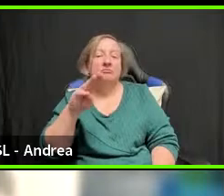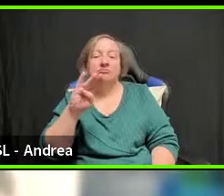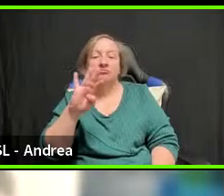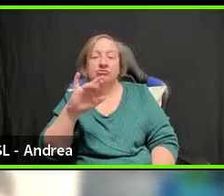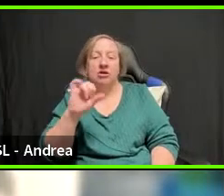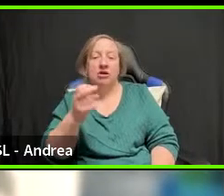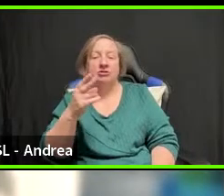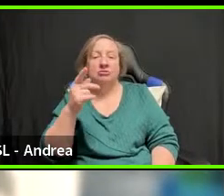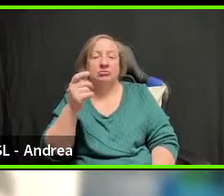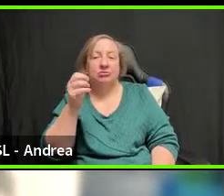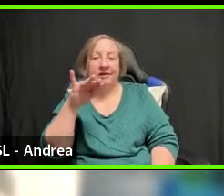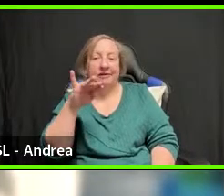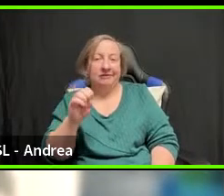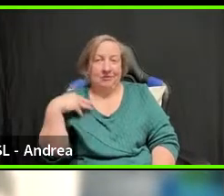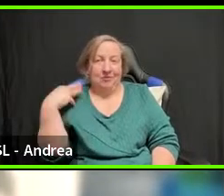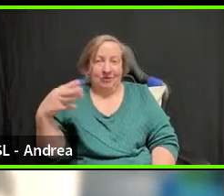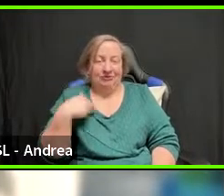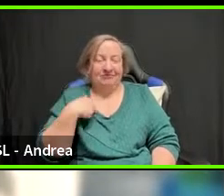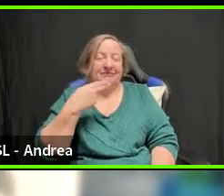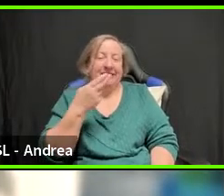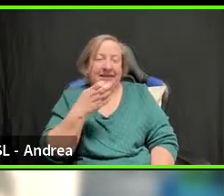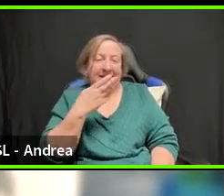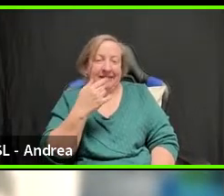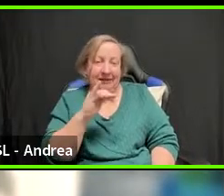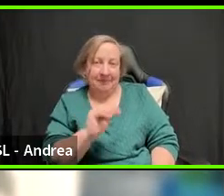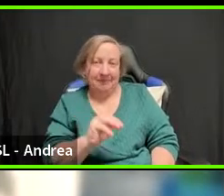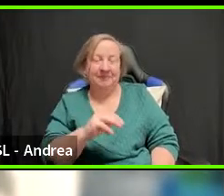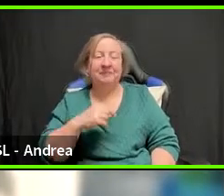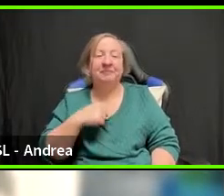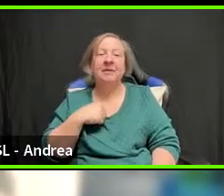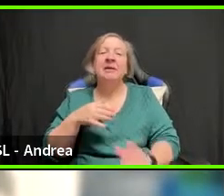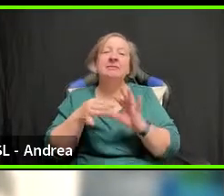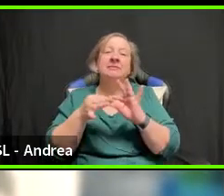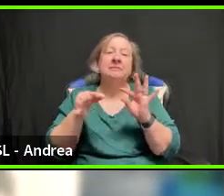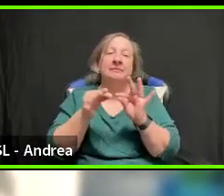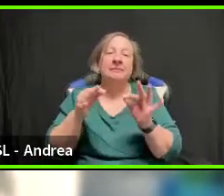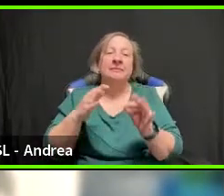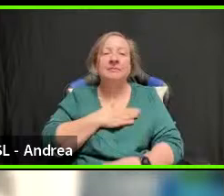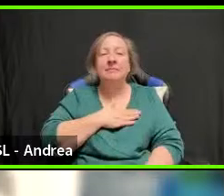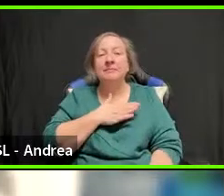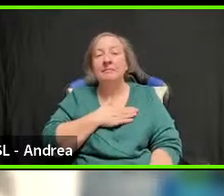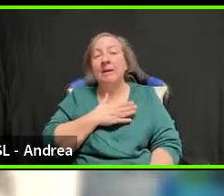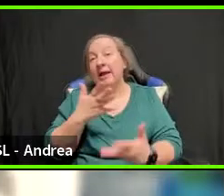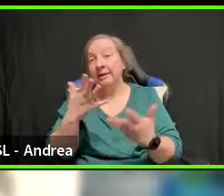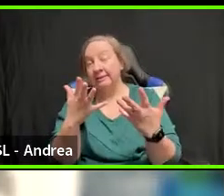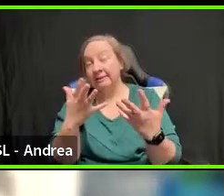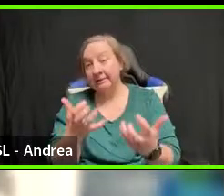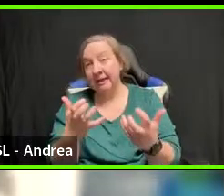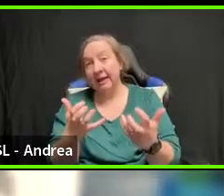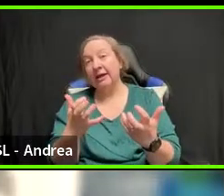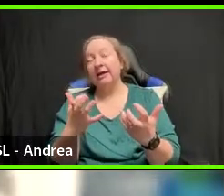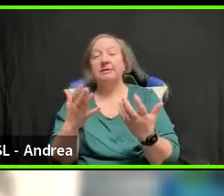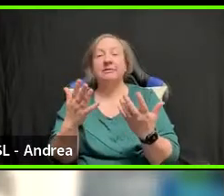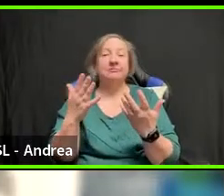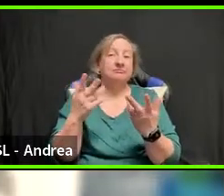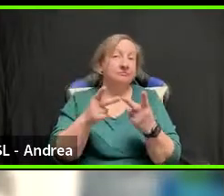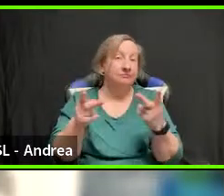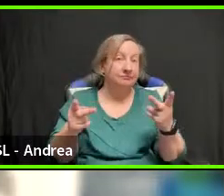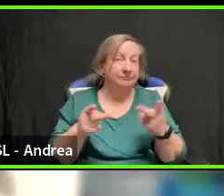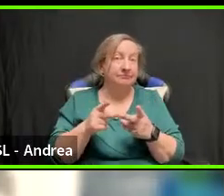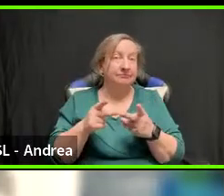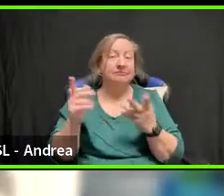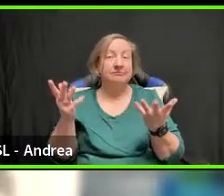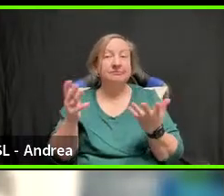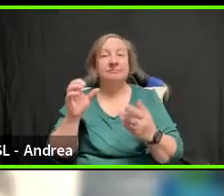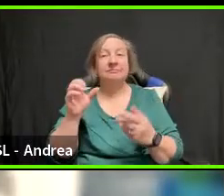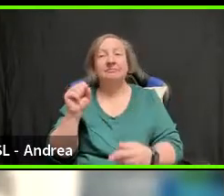he, him. Let's see. I was gonna say my desired location would be Seoul,